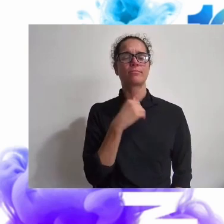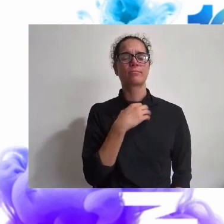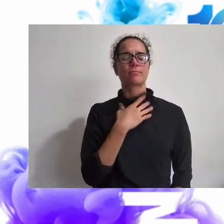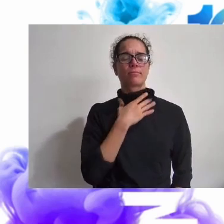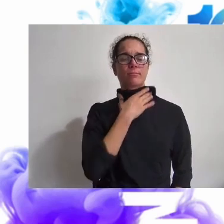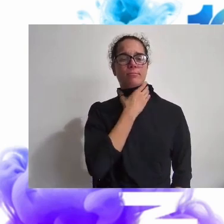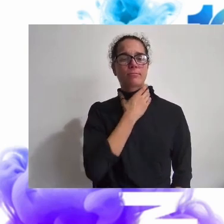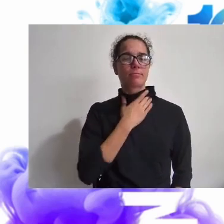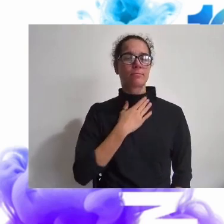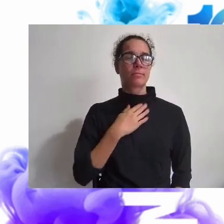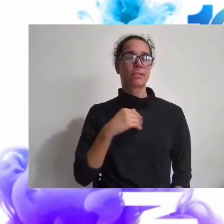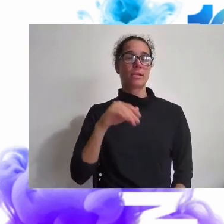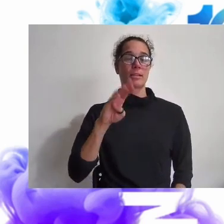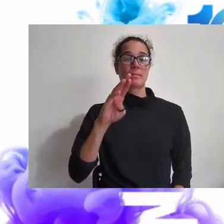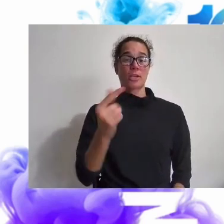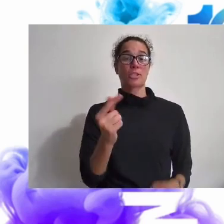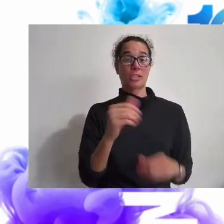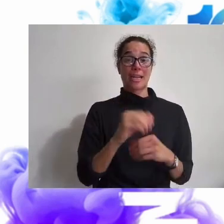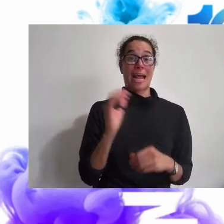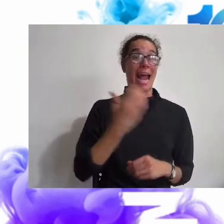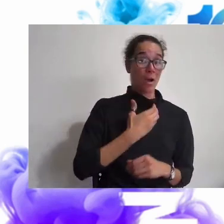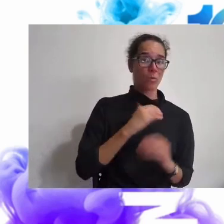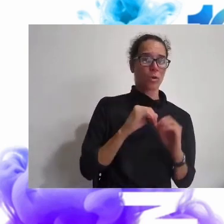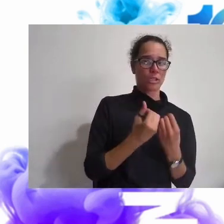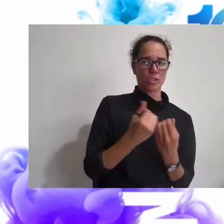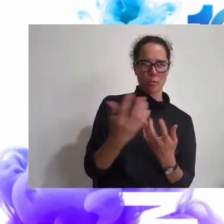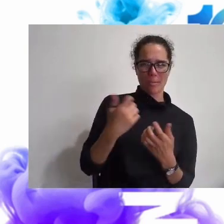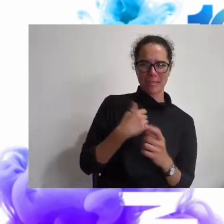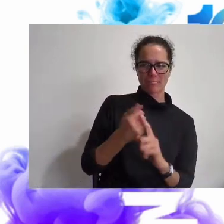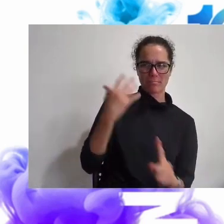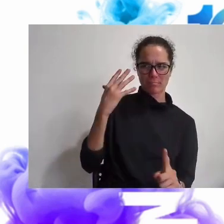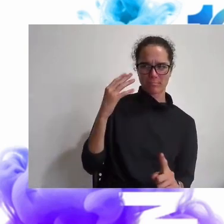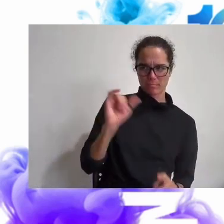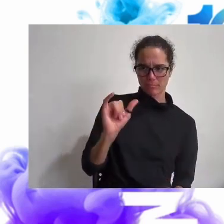BRG and our organization. Do you want me to touch on that as well?